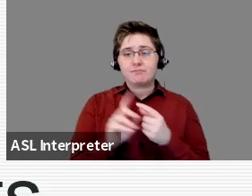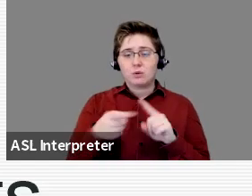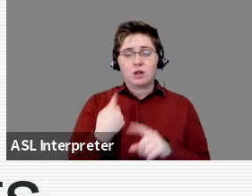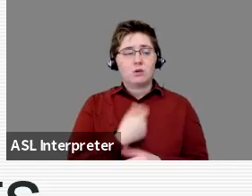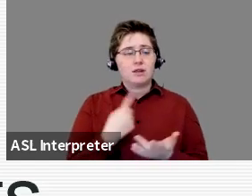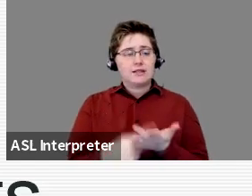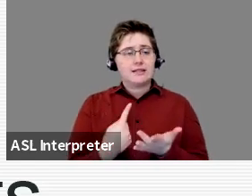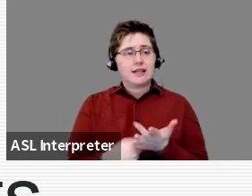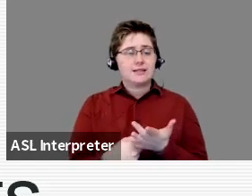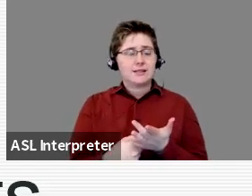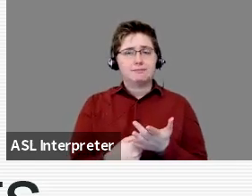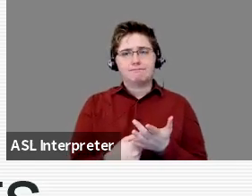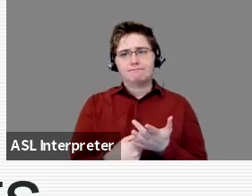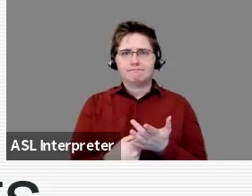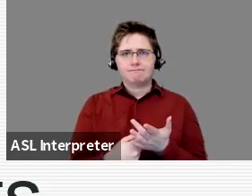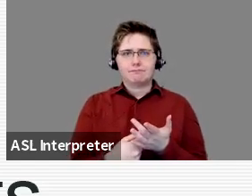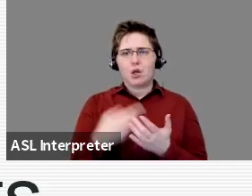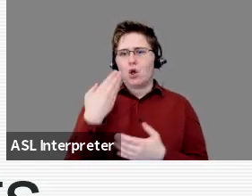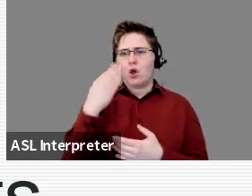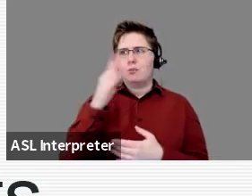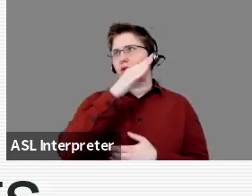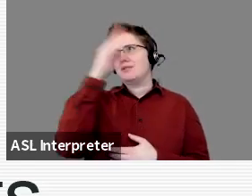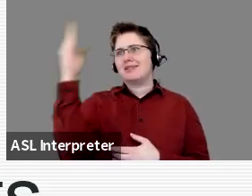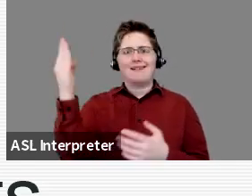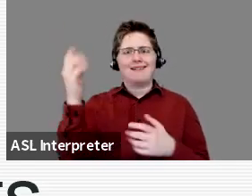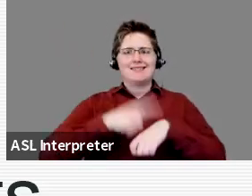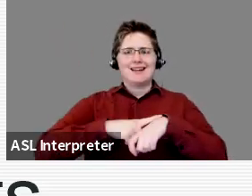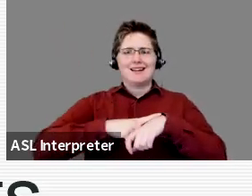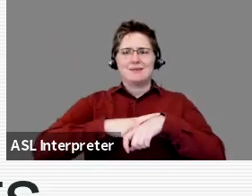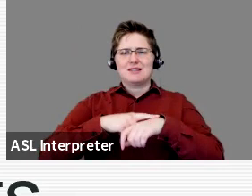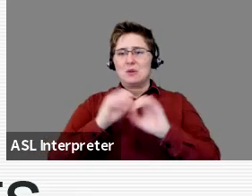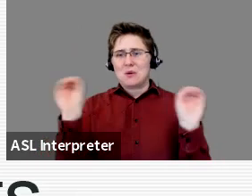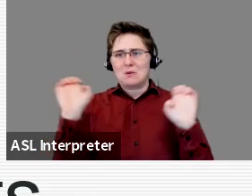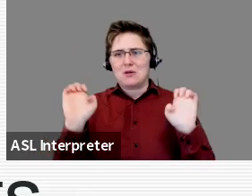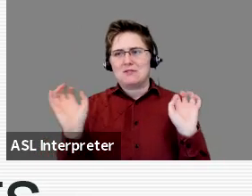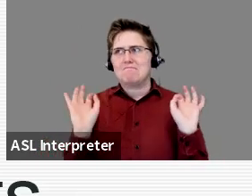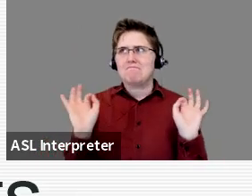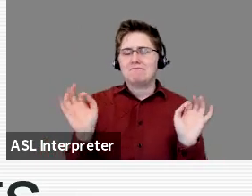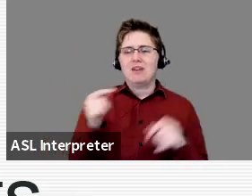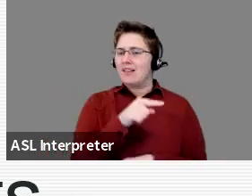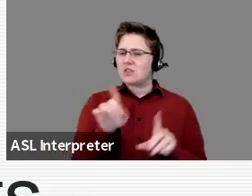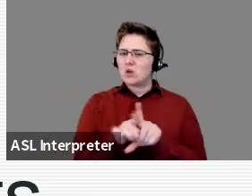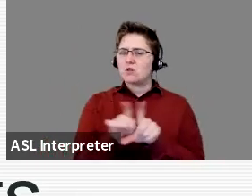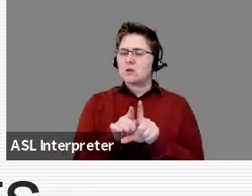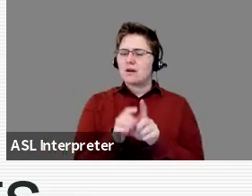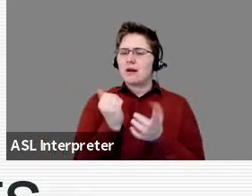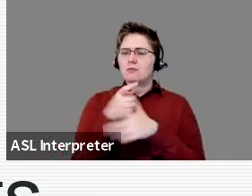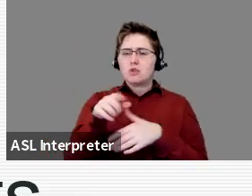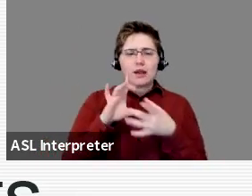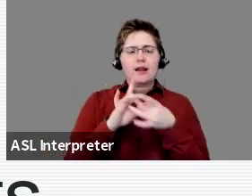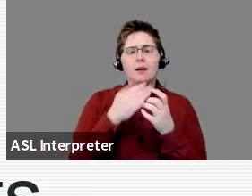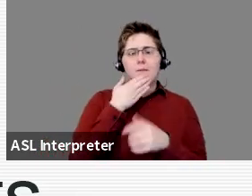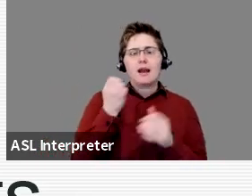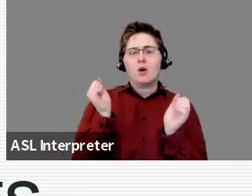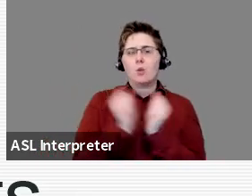about, you know, blue sky times when we're not in an emergency, this also just better connects you